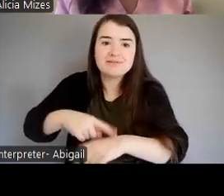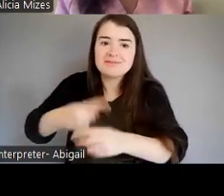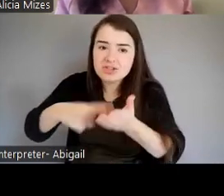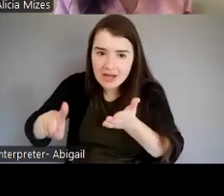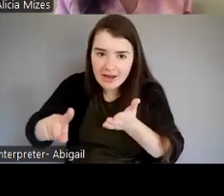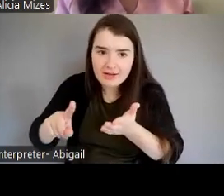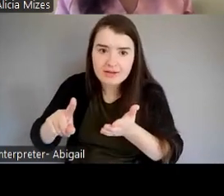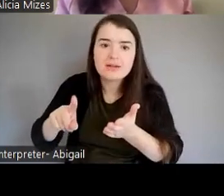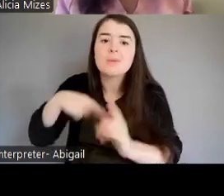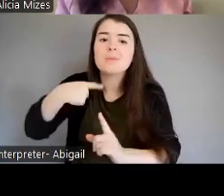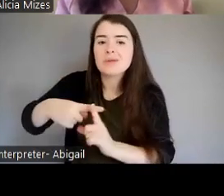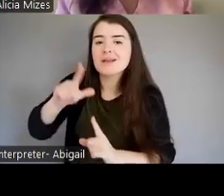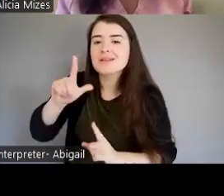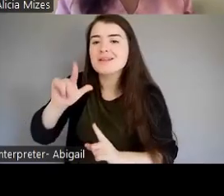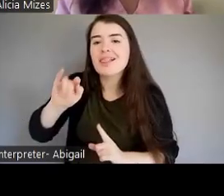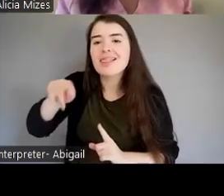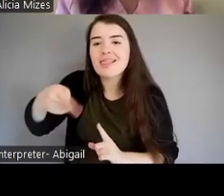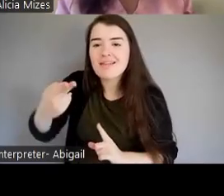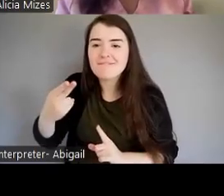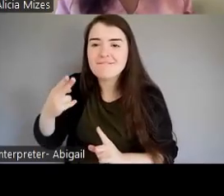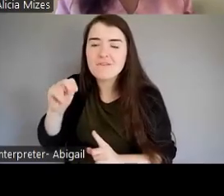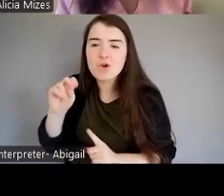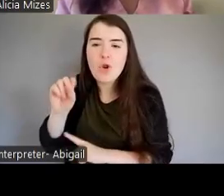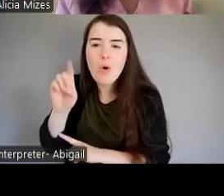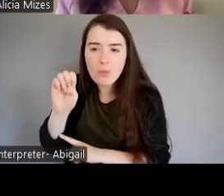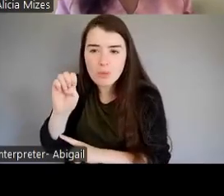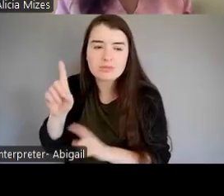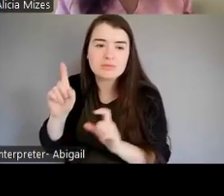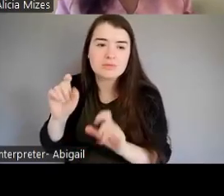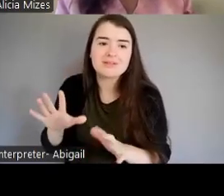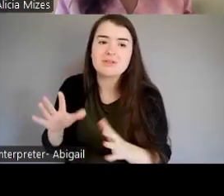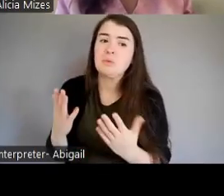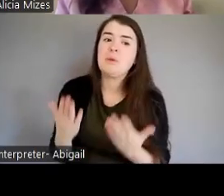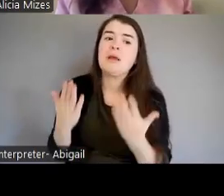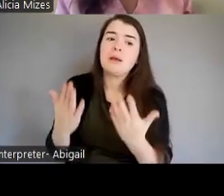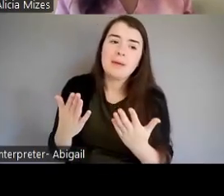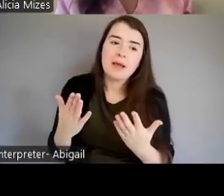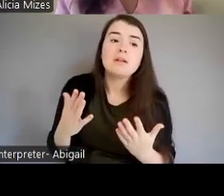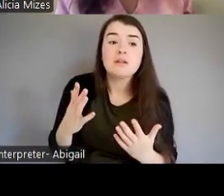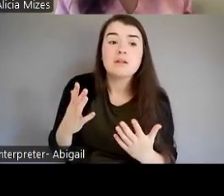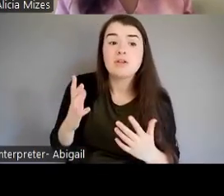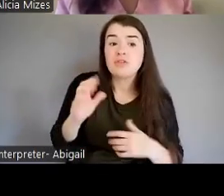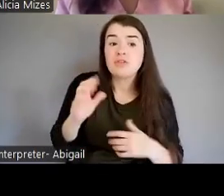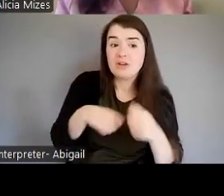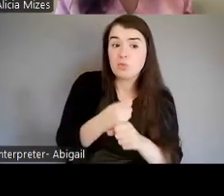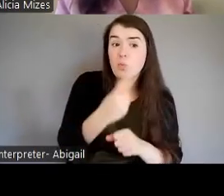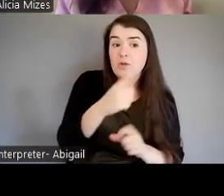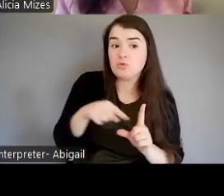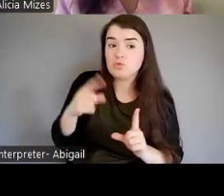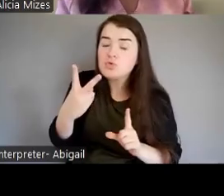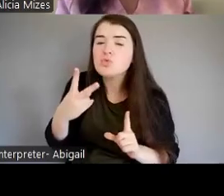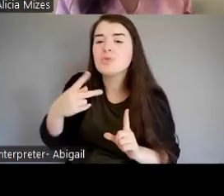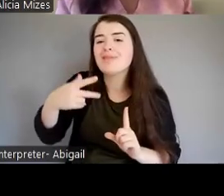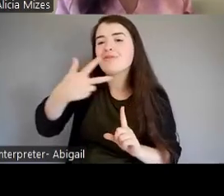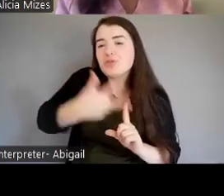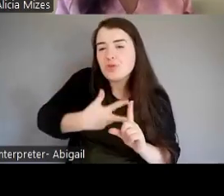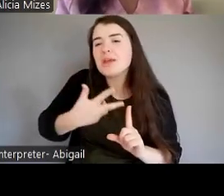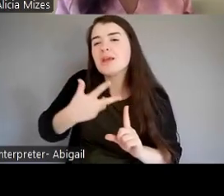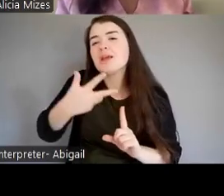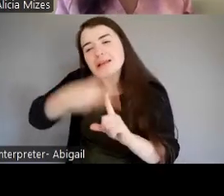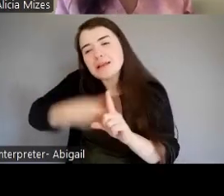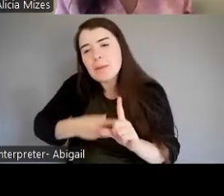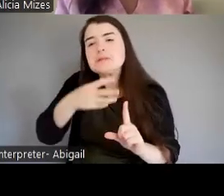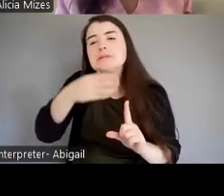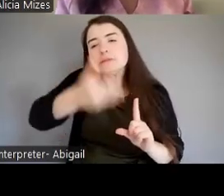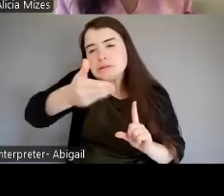first 2 years, they should come to see us in dermatology about every 3 to 6 months. And from years 3 to 5, they should come to see us about every 6 to 12